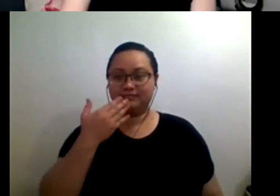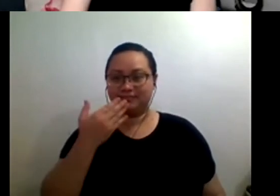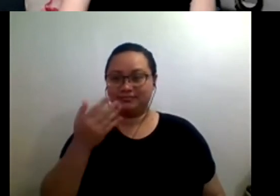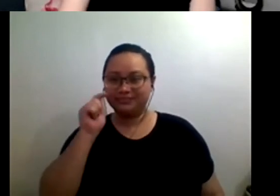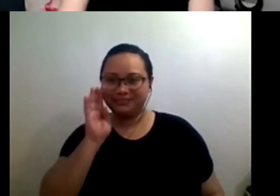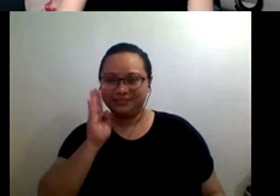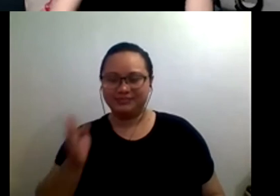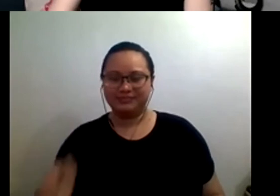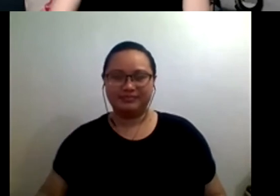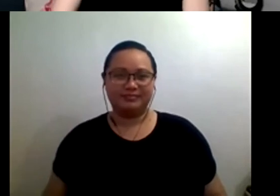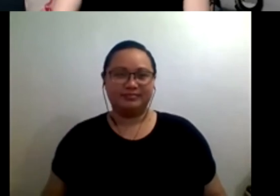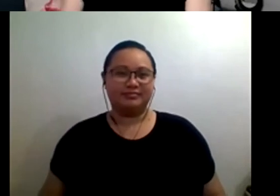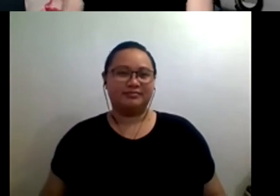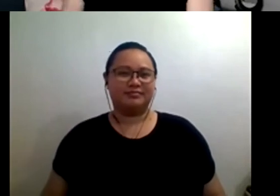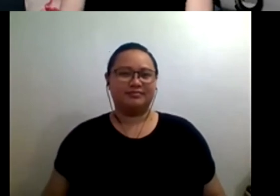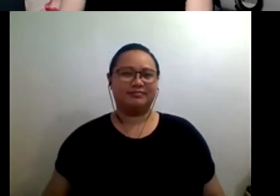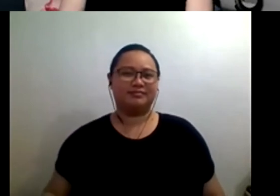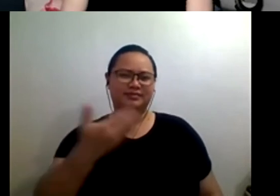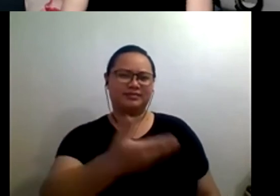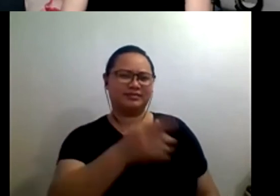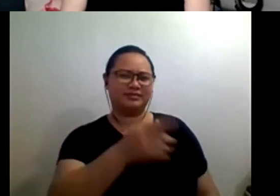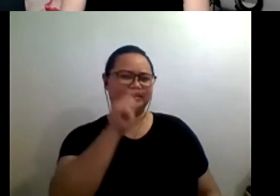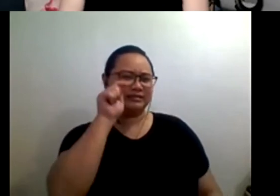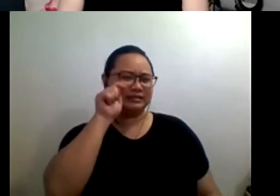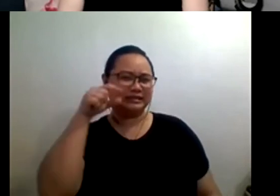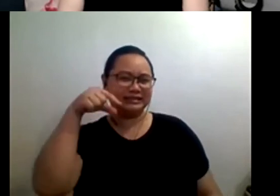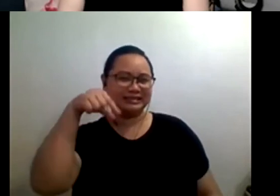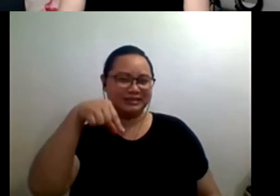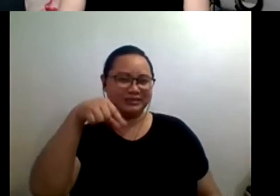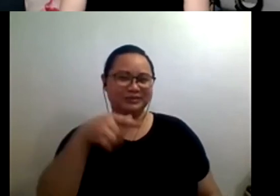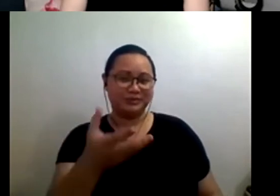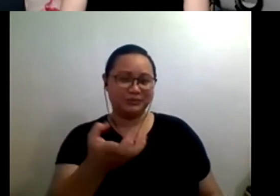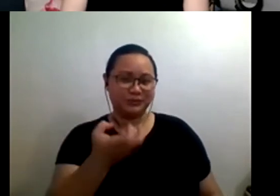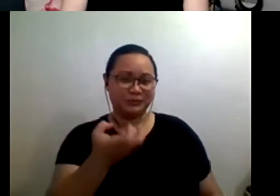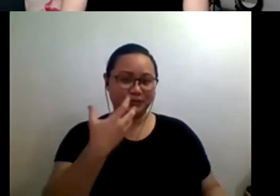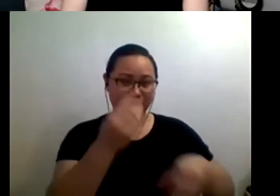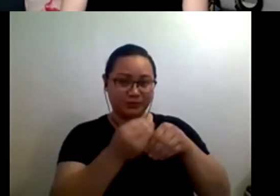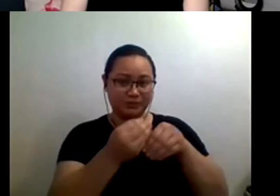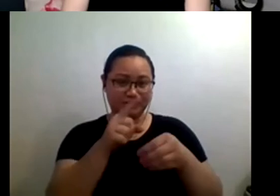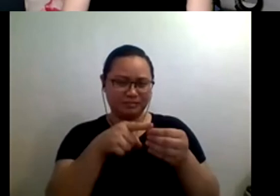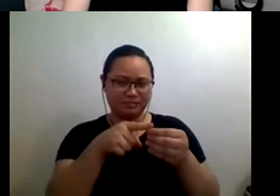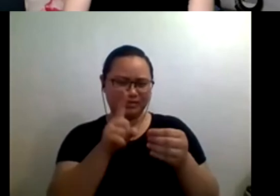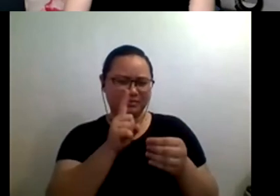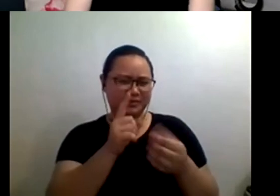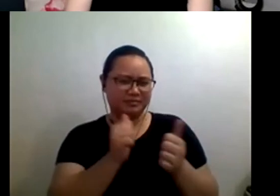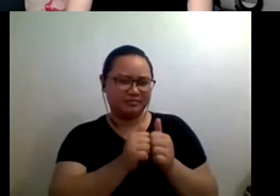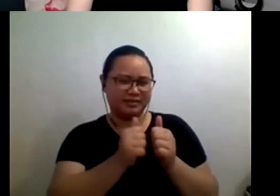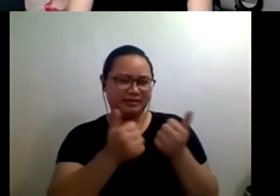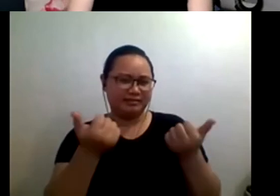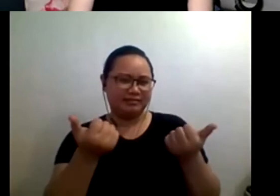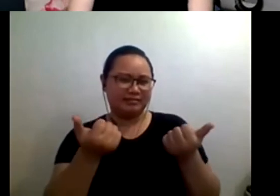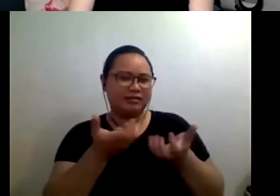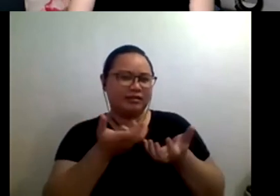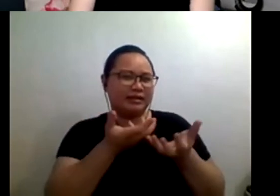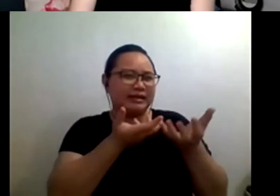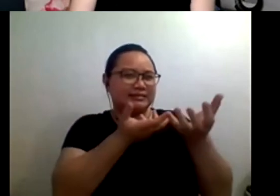Thank you, Teacher Therese. Sir TQ, do you want to add something dun sa extending grace? Kasi I